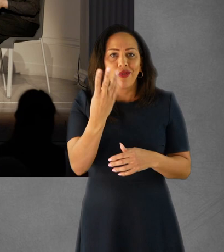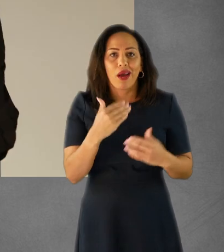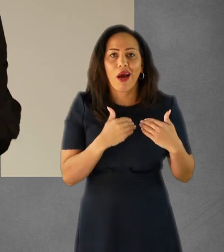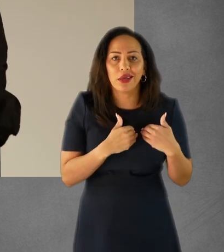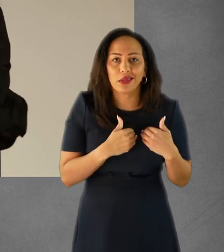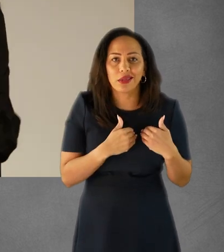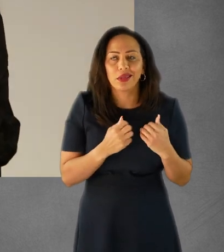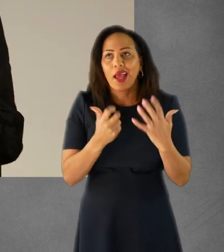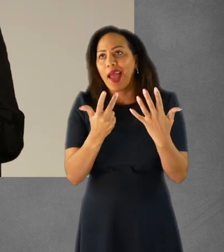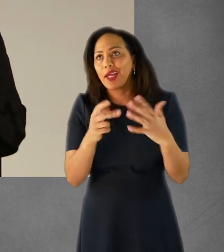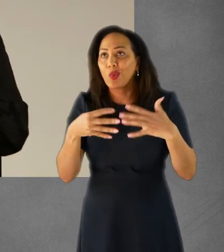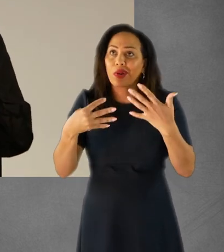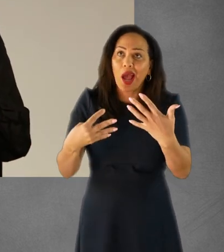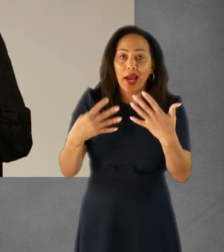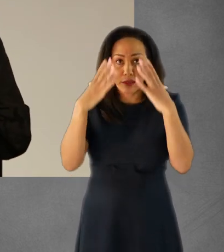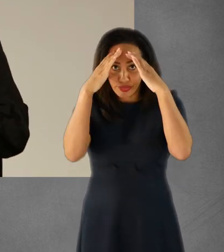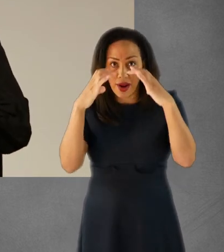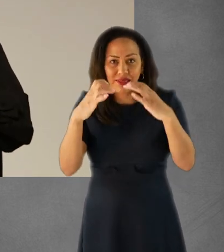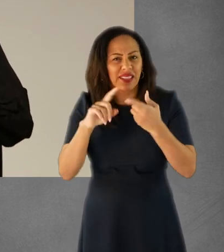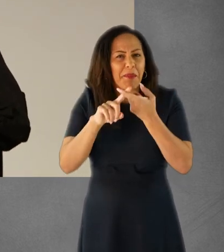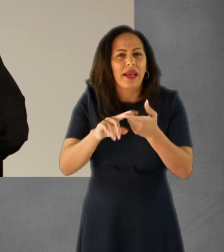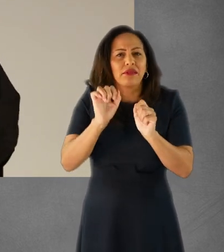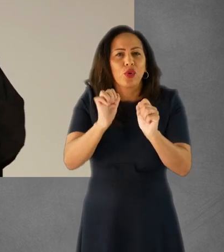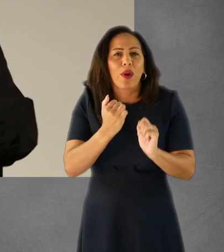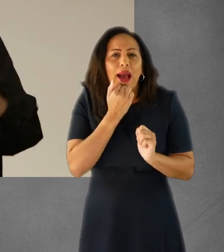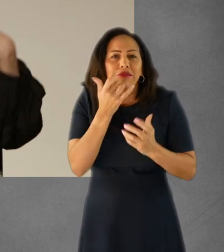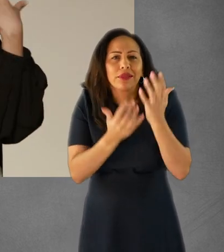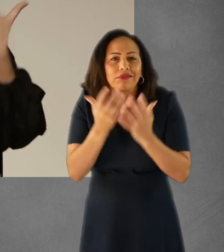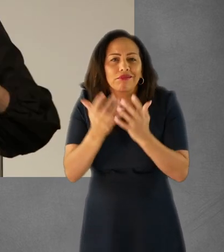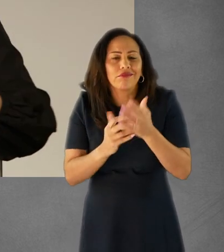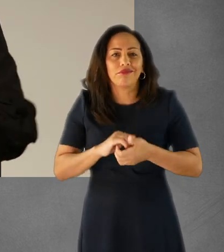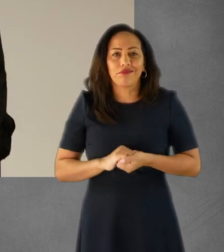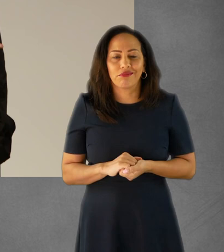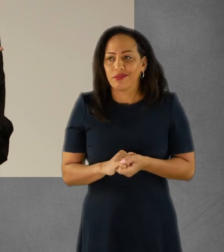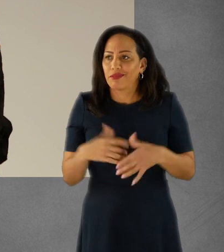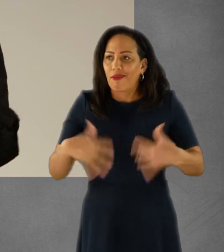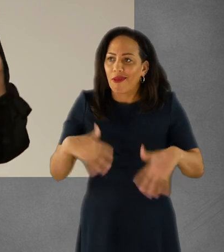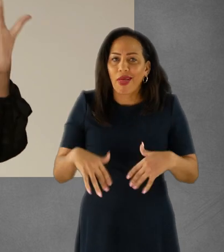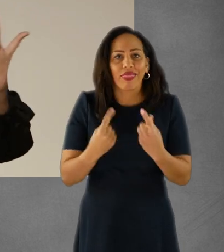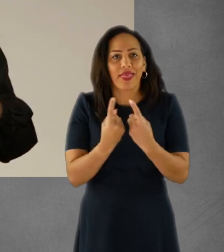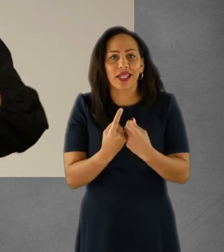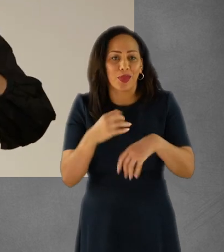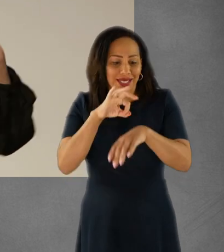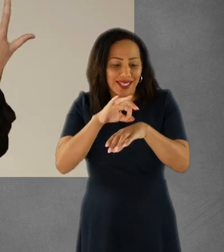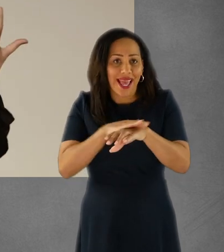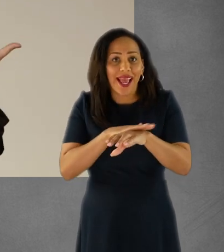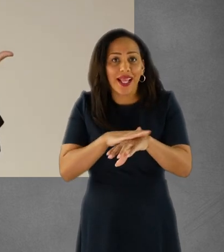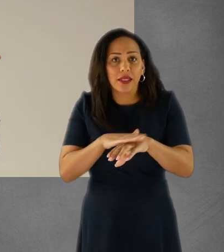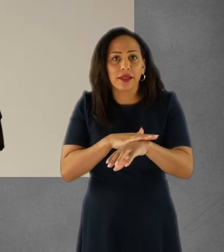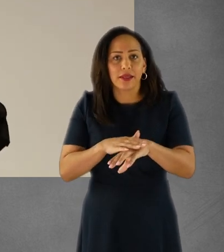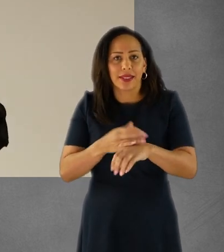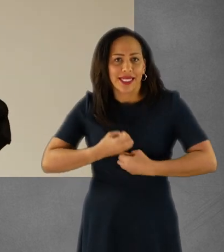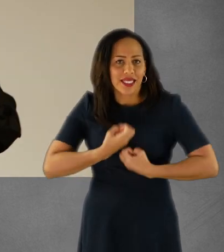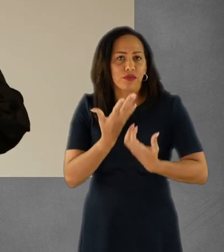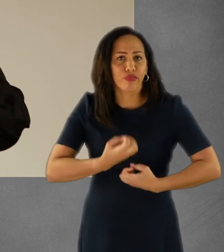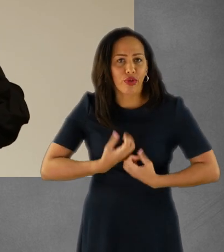hearts, eight or nine brains, depends how you count. It does very incredible things with its skin. It's very expressive through its